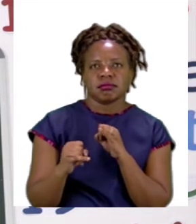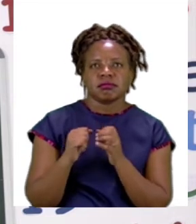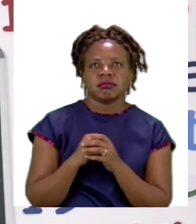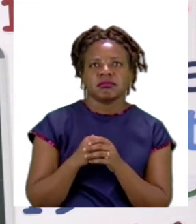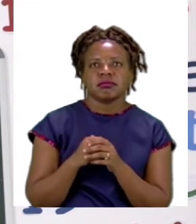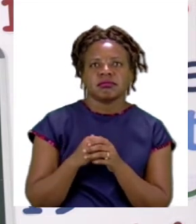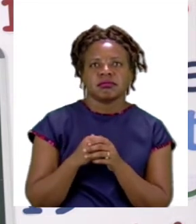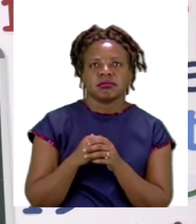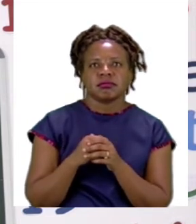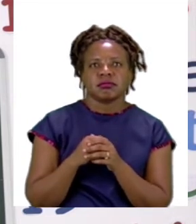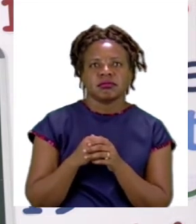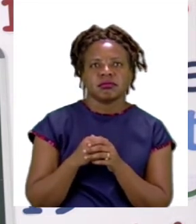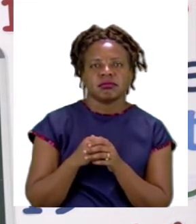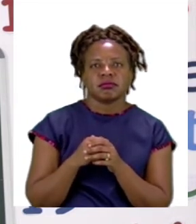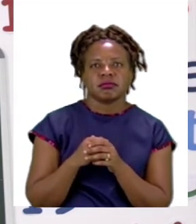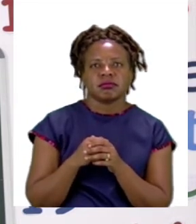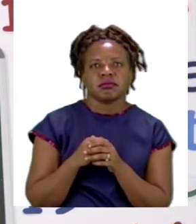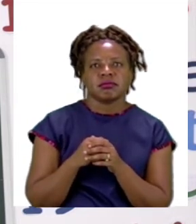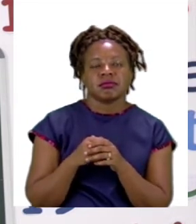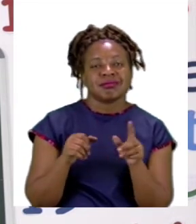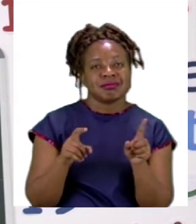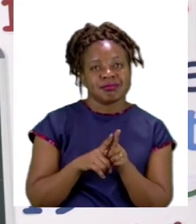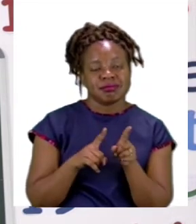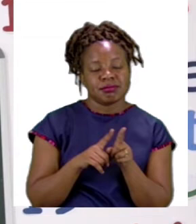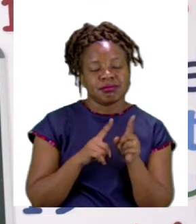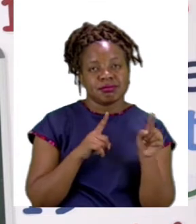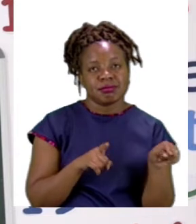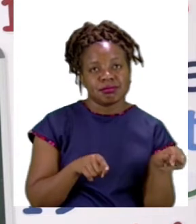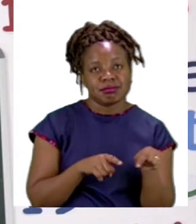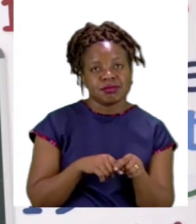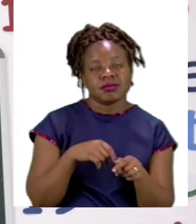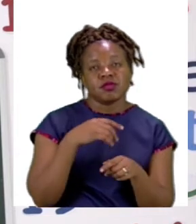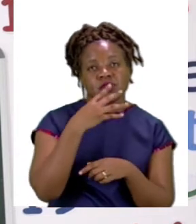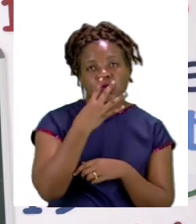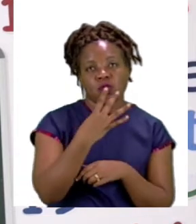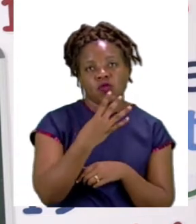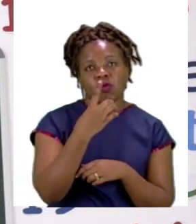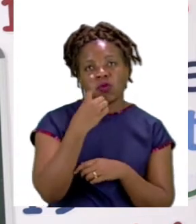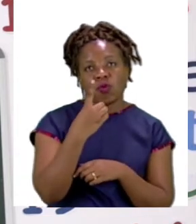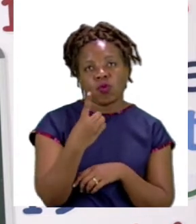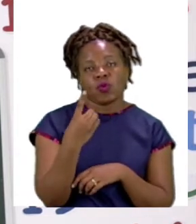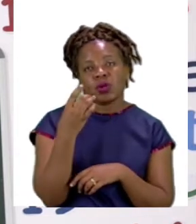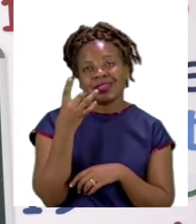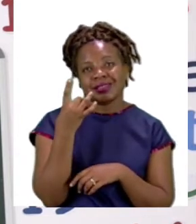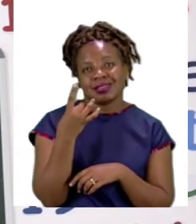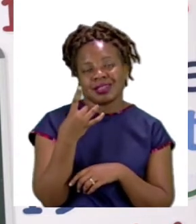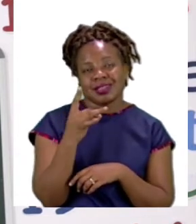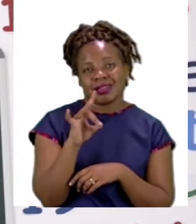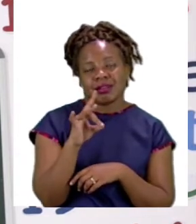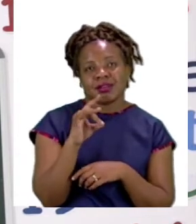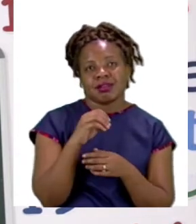books is the one I have on the board here. We are going to start as usual from the units,